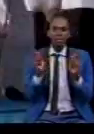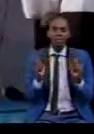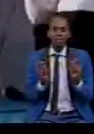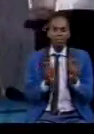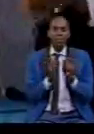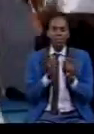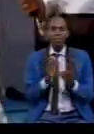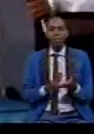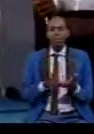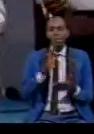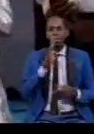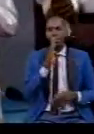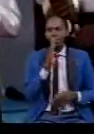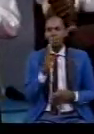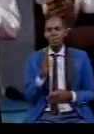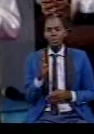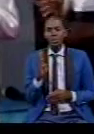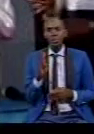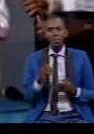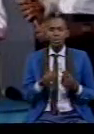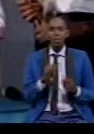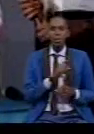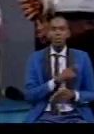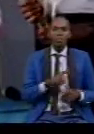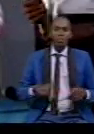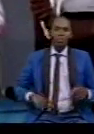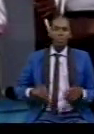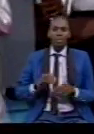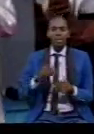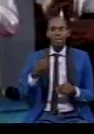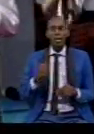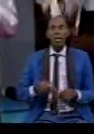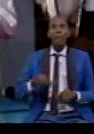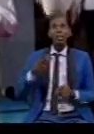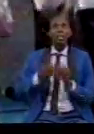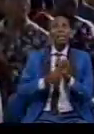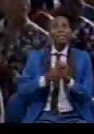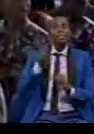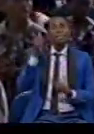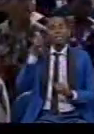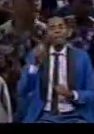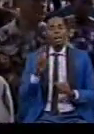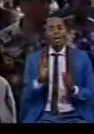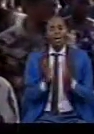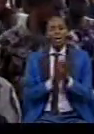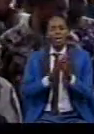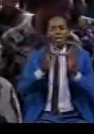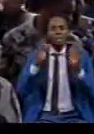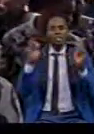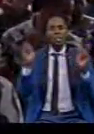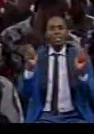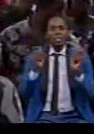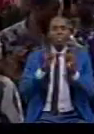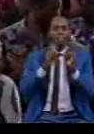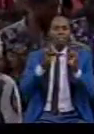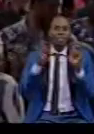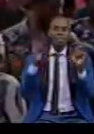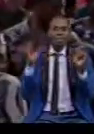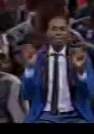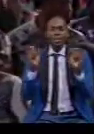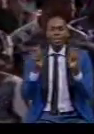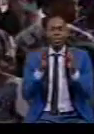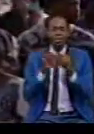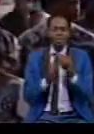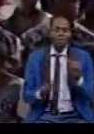who have asked for salvation, for forgiveness, for freedom, for power over